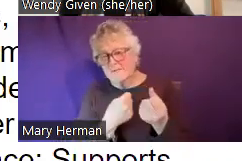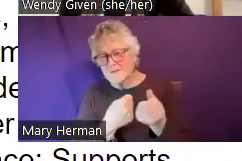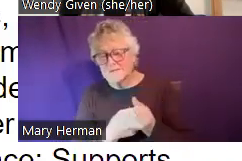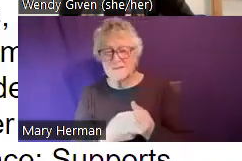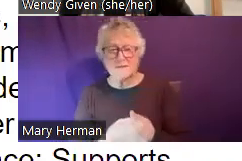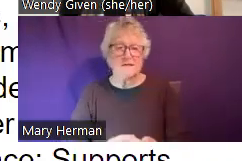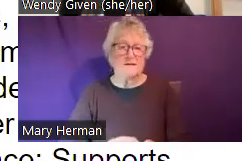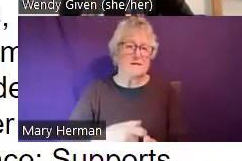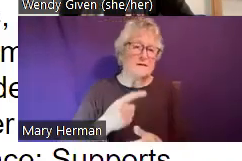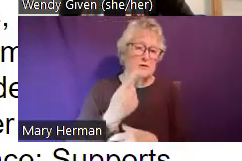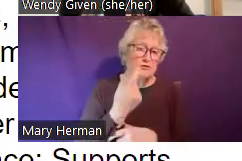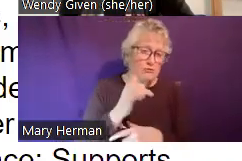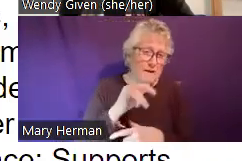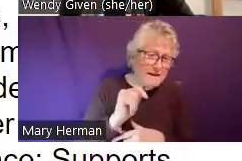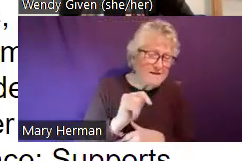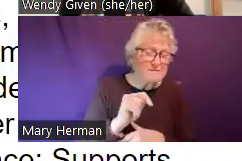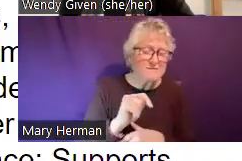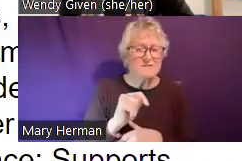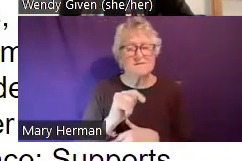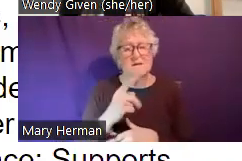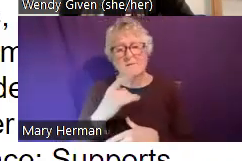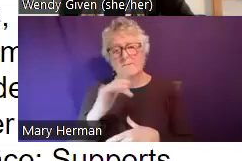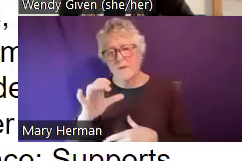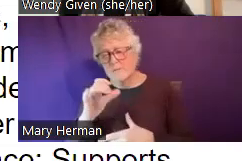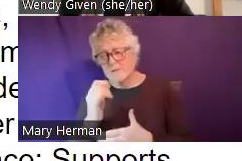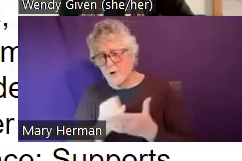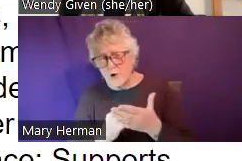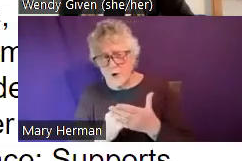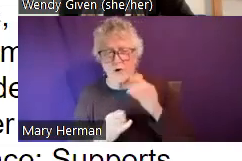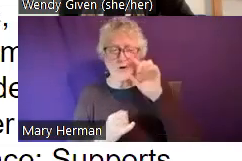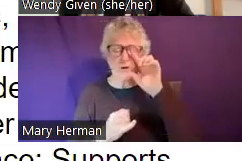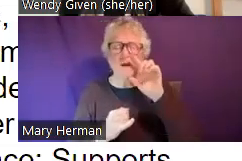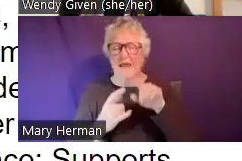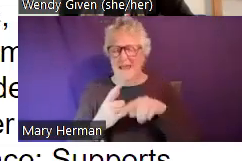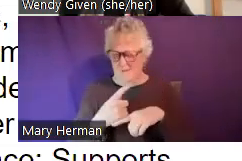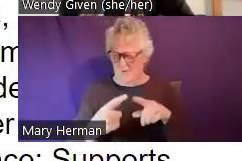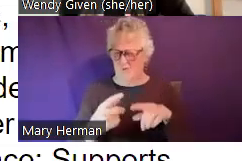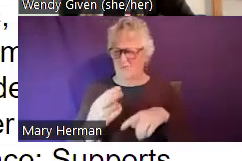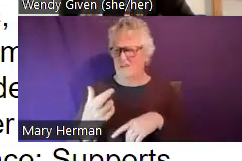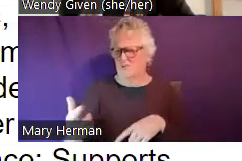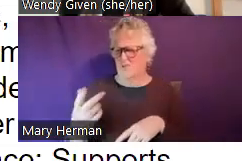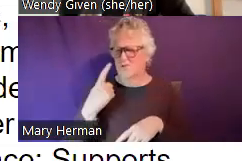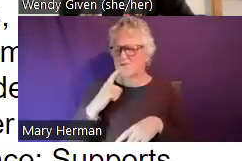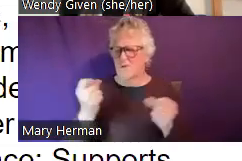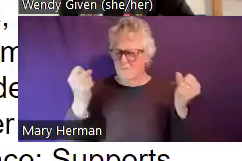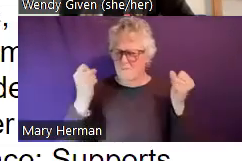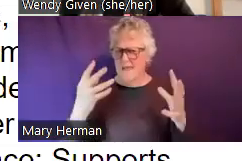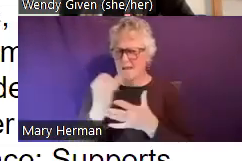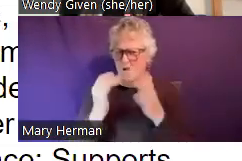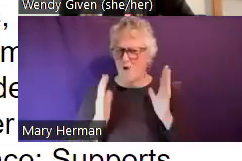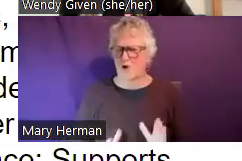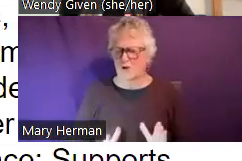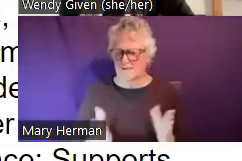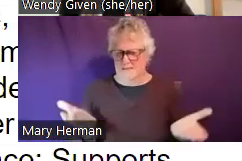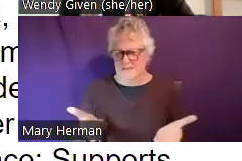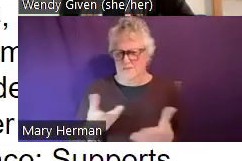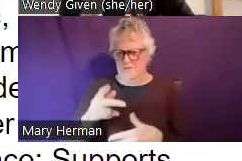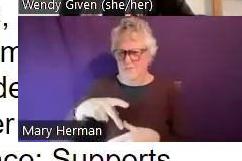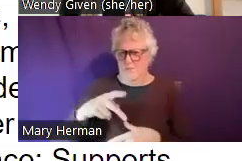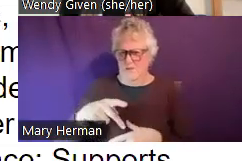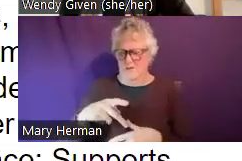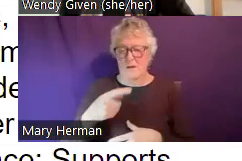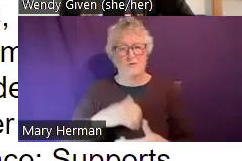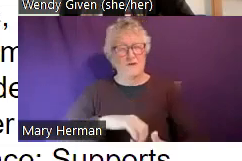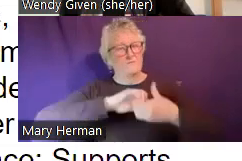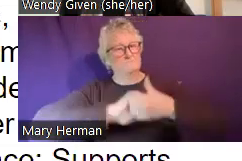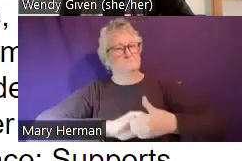also a resource for many artists in the community. So the Port has, we've partnered with the Port for many, many years, and we're really